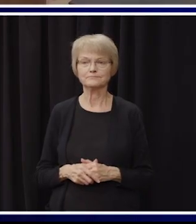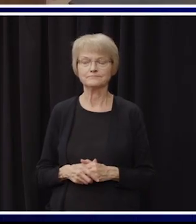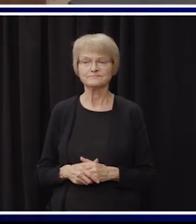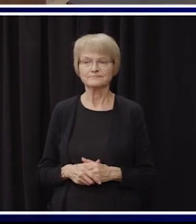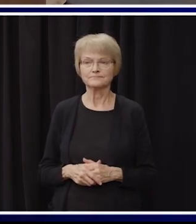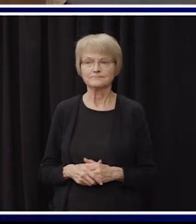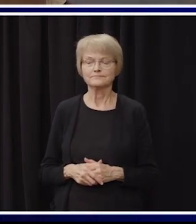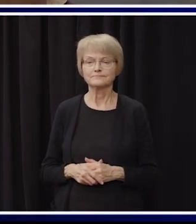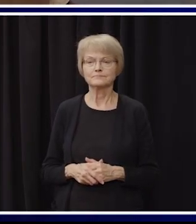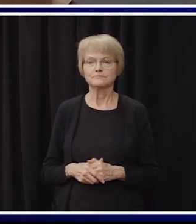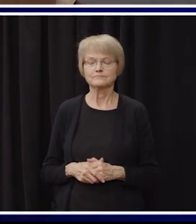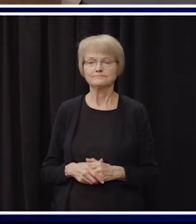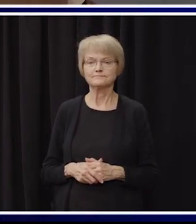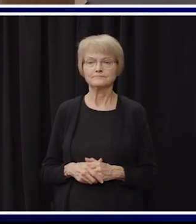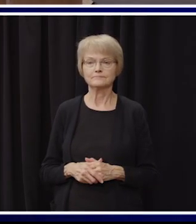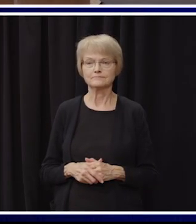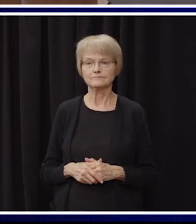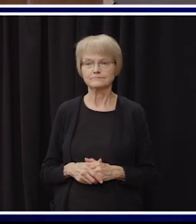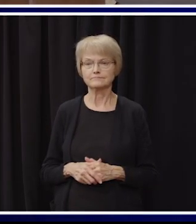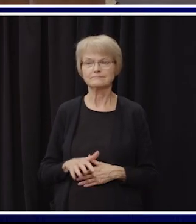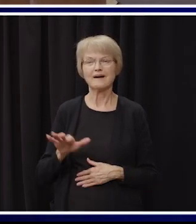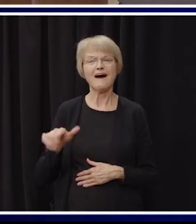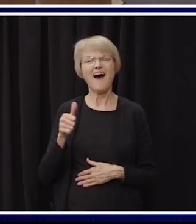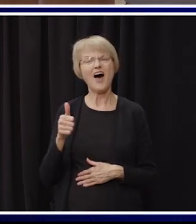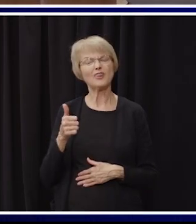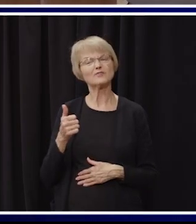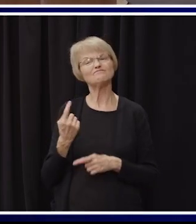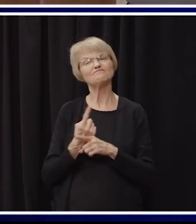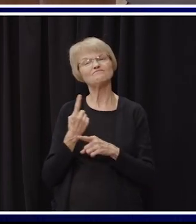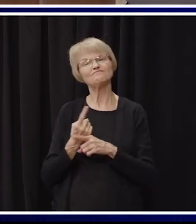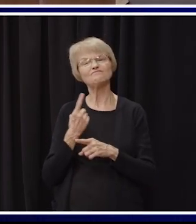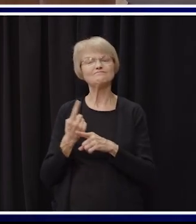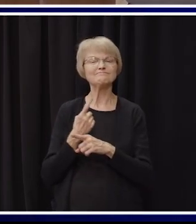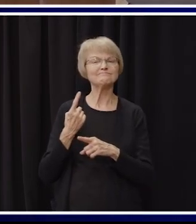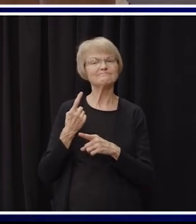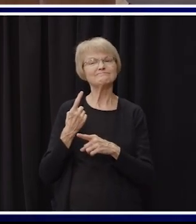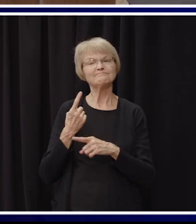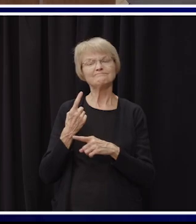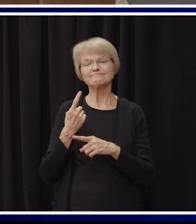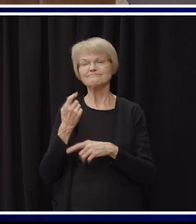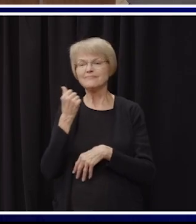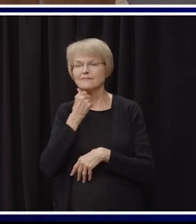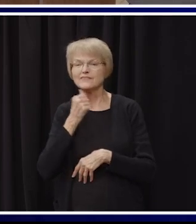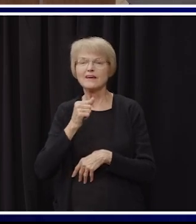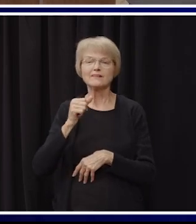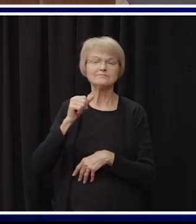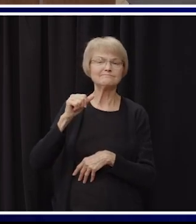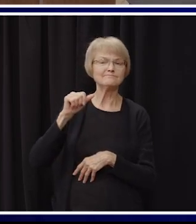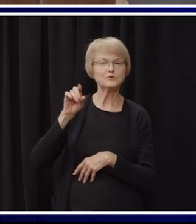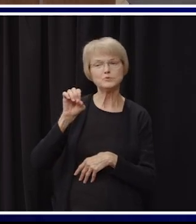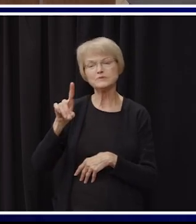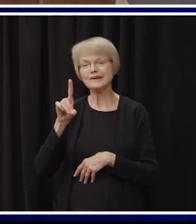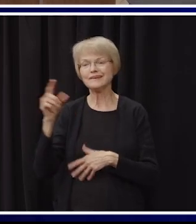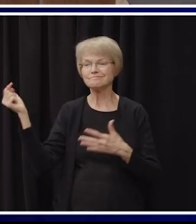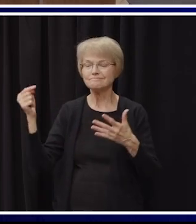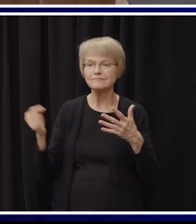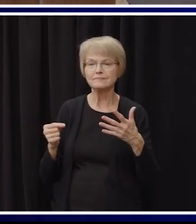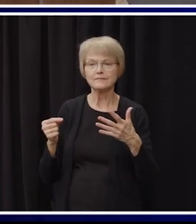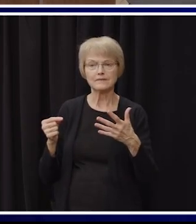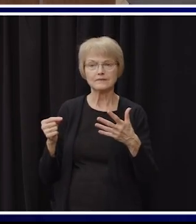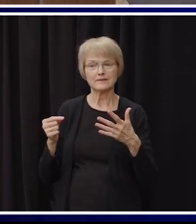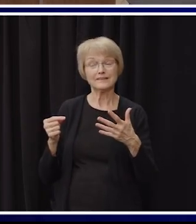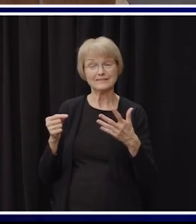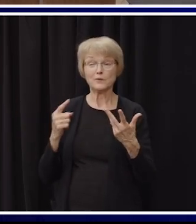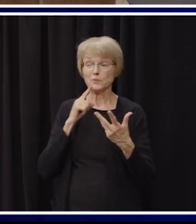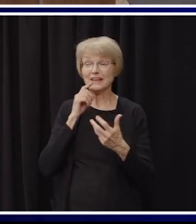Just other typical practical universal design elements, pretty much every one of these is something that we